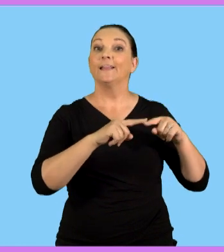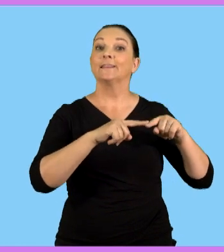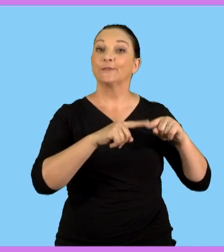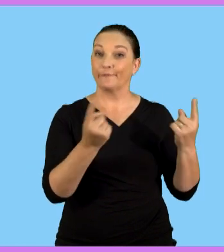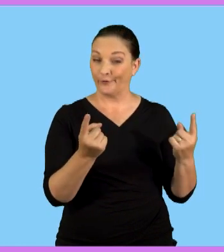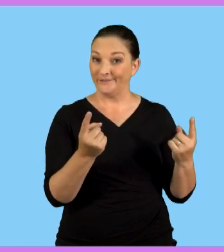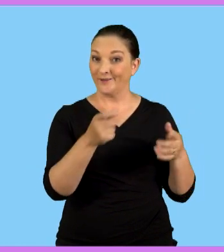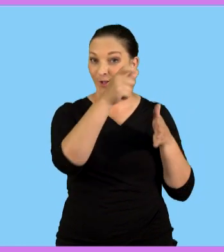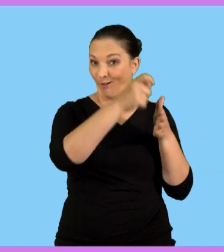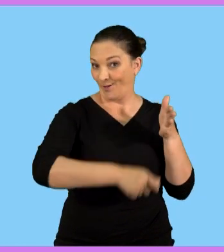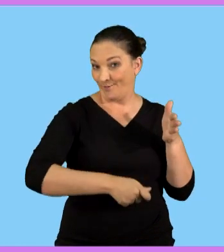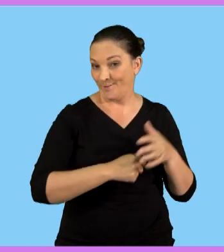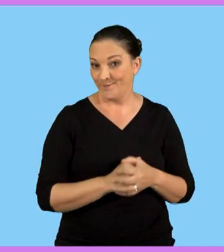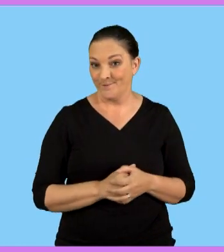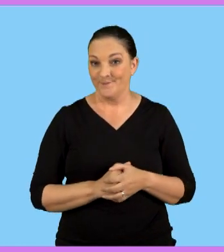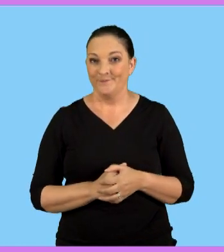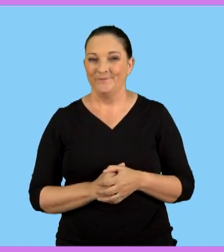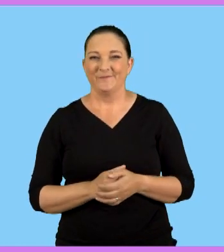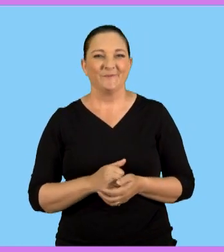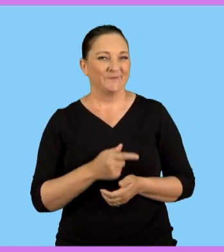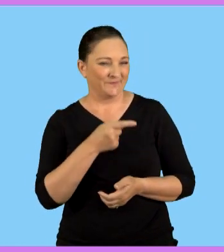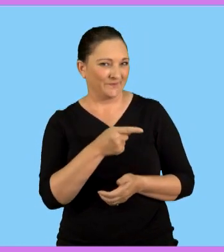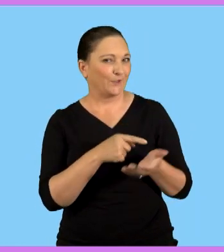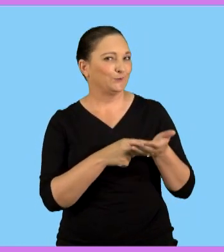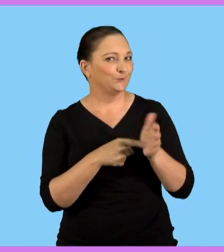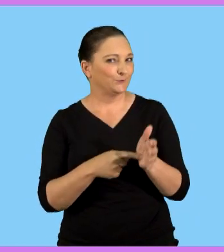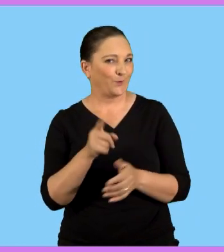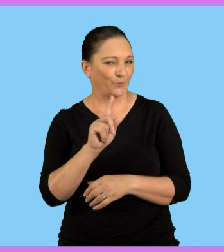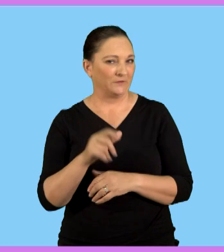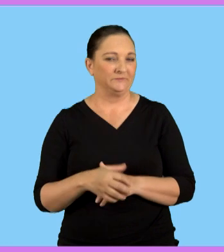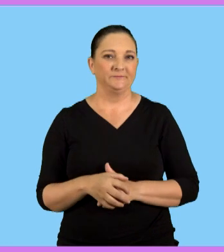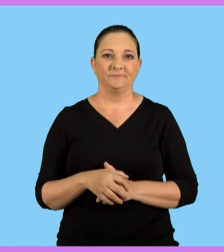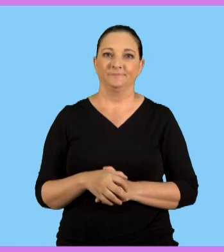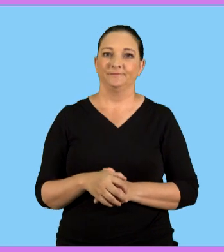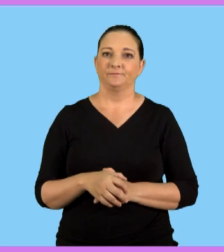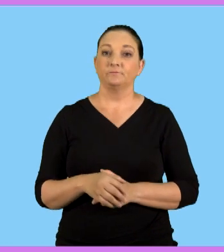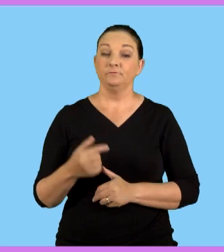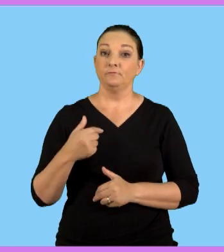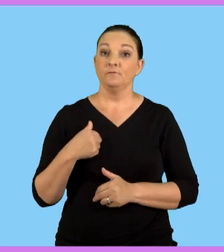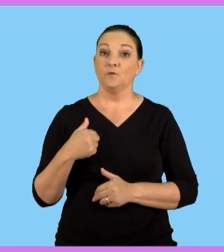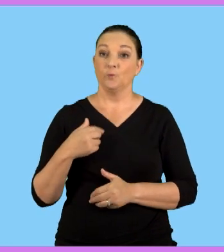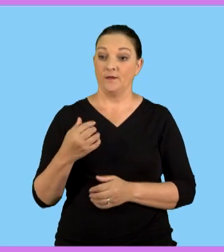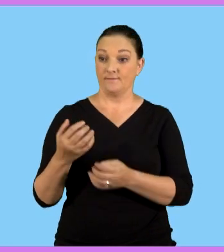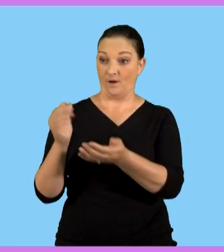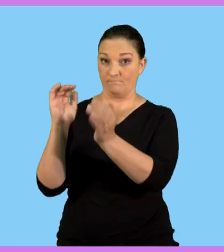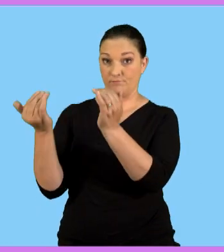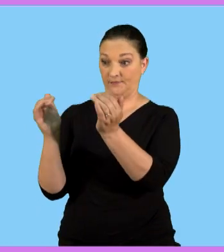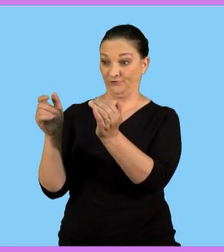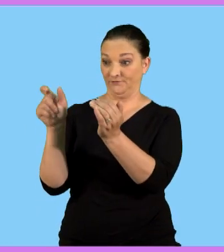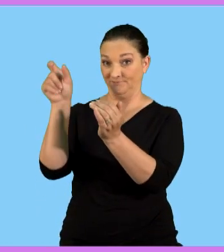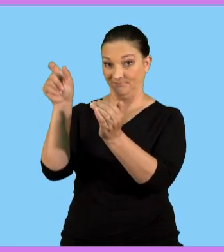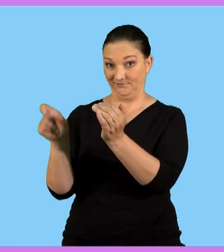That's the difference column. And what that basically shows is we have budgeted for a specific